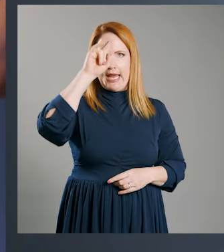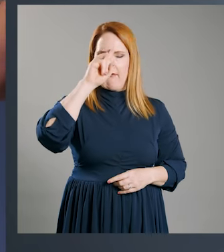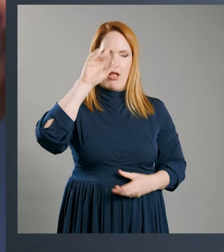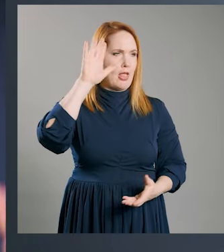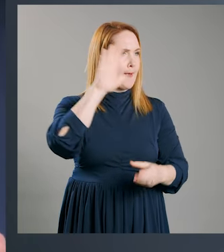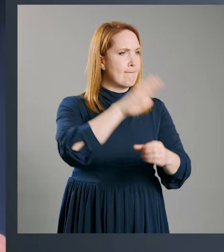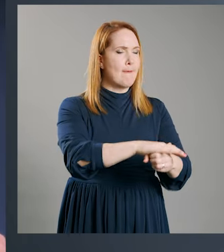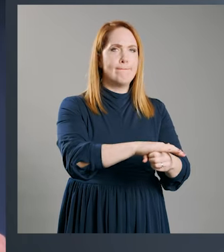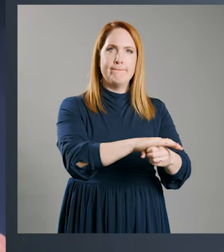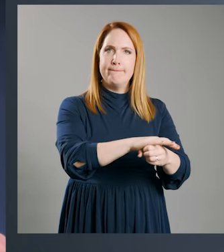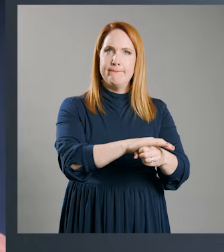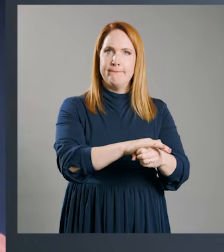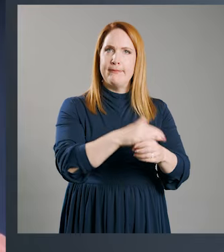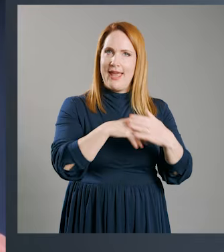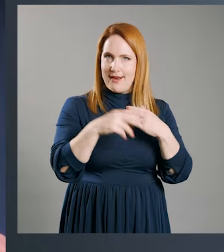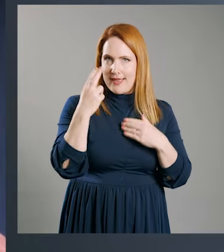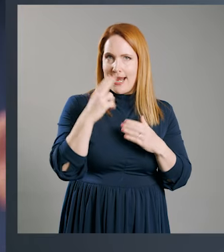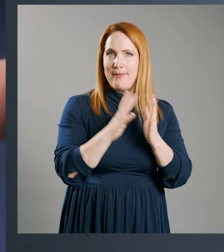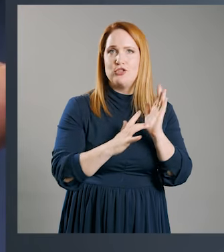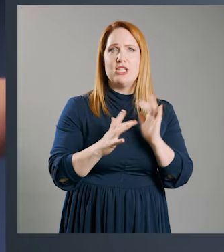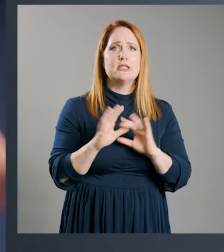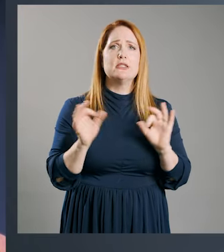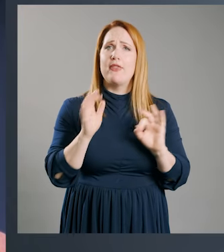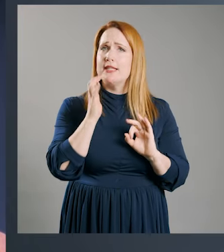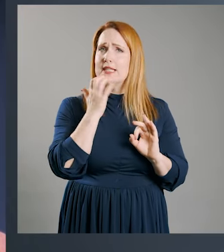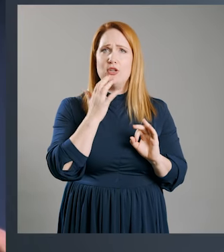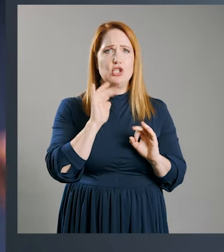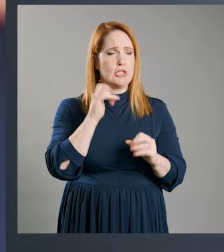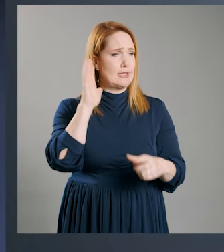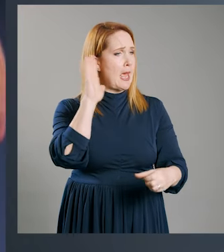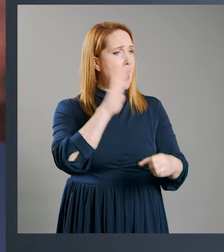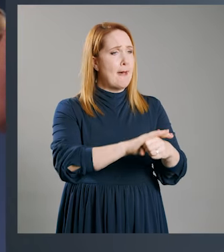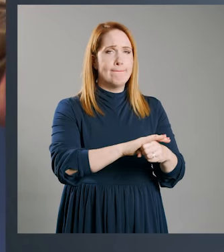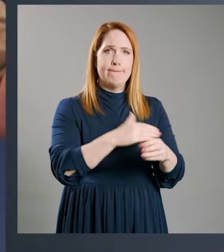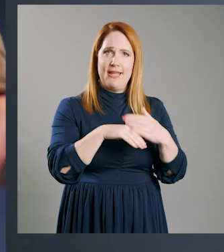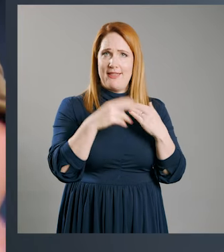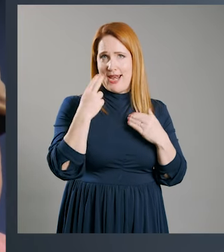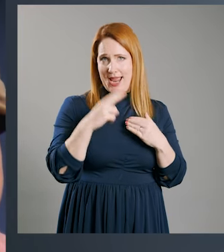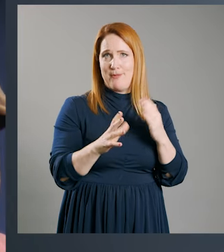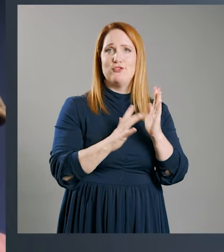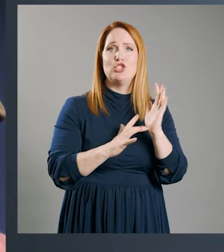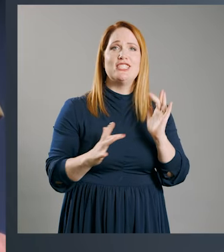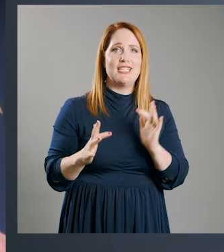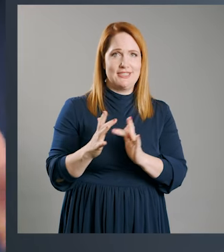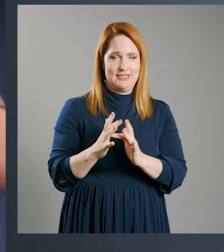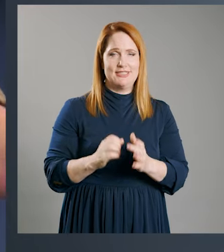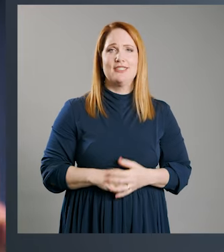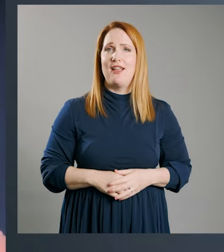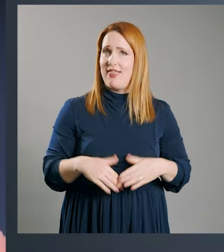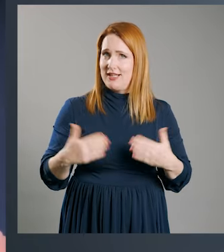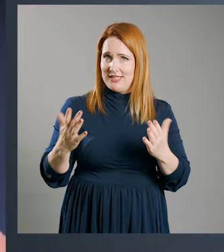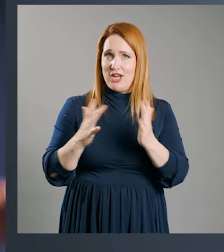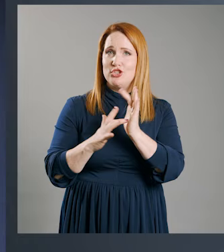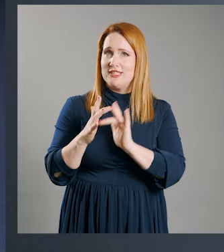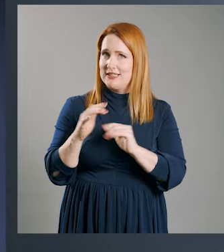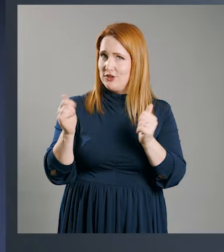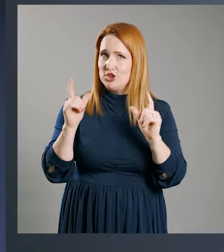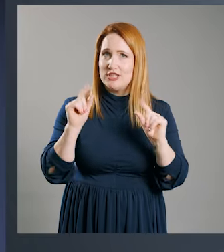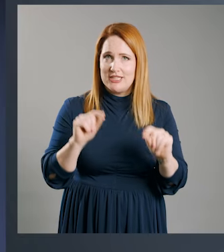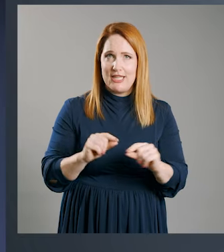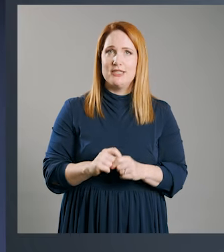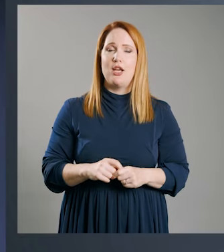bind the evil in the name of Jesus. There's nothing scary about it. It's like, be bound in the name of Jesus. That's how Jesus did it. He